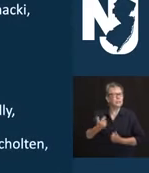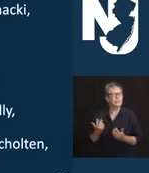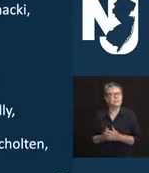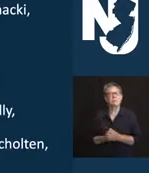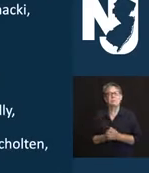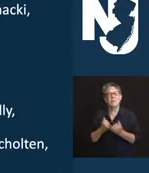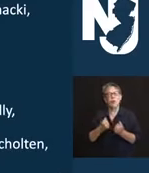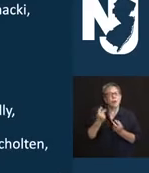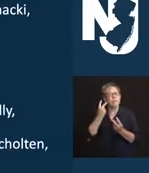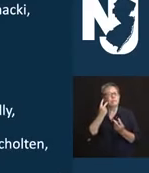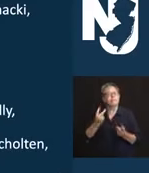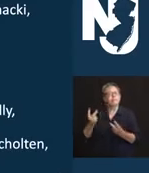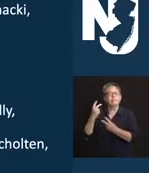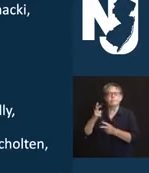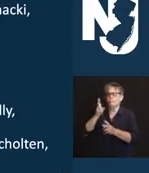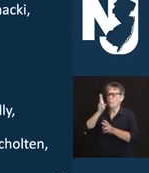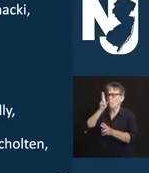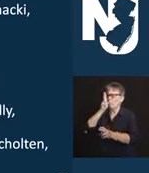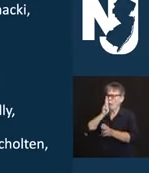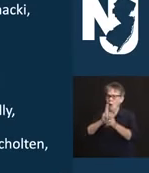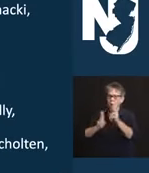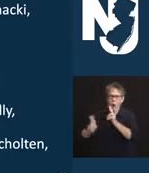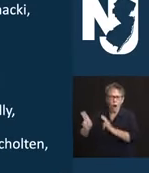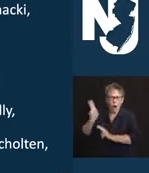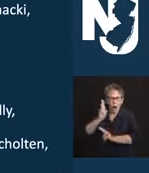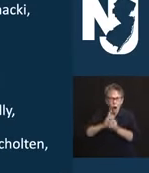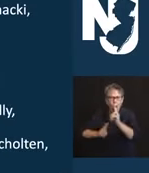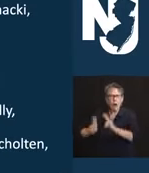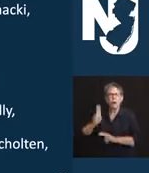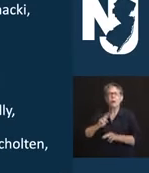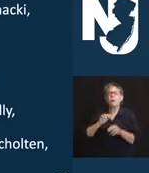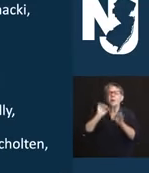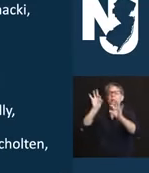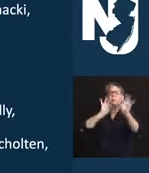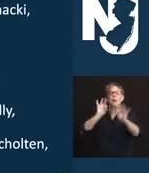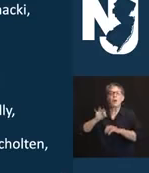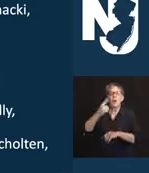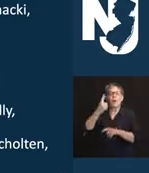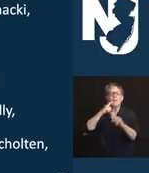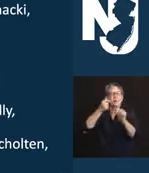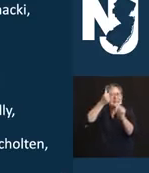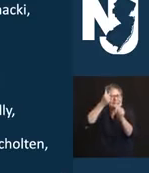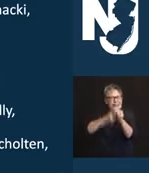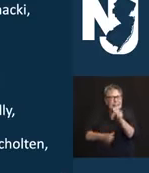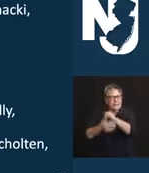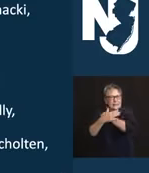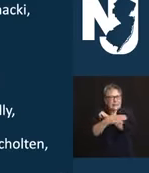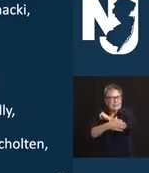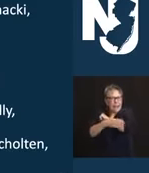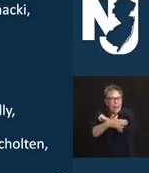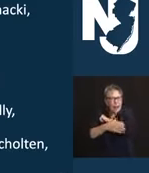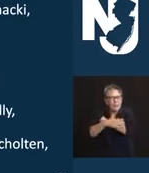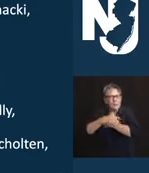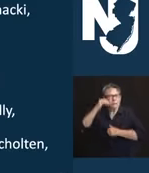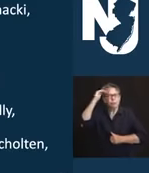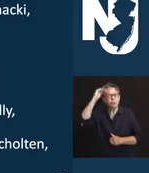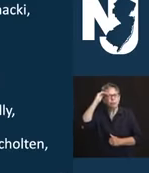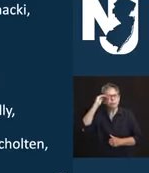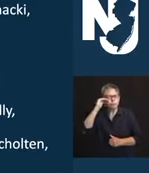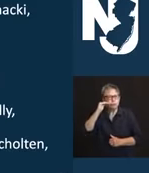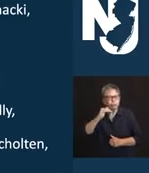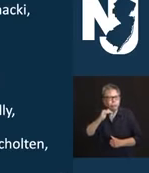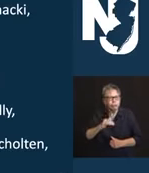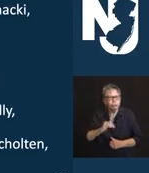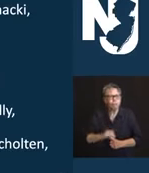Corps Private First Class Theodore V. Chowanaki, Atlantic County. Army Staff Sergeant Robert E. Hickson